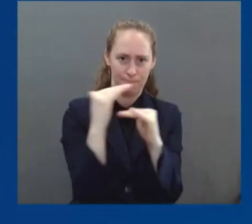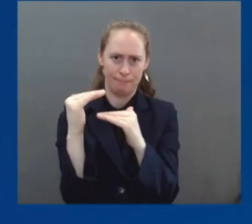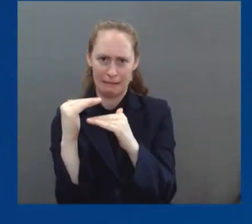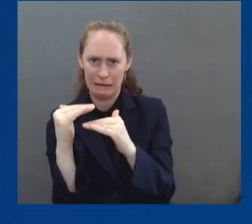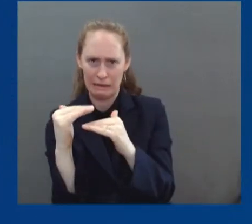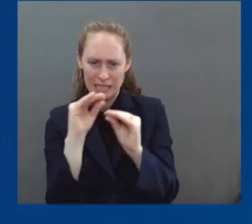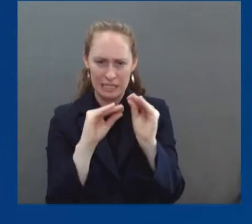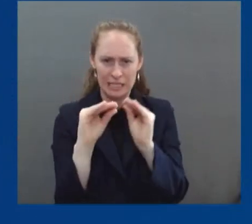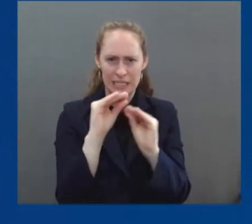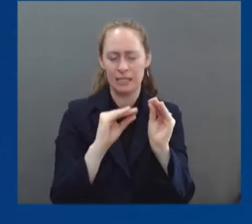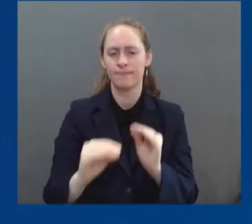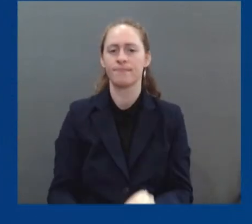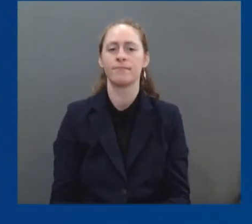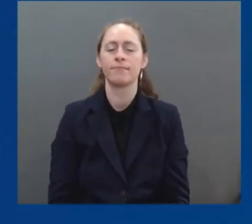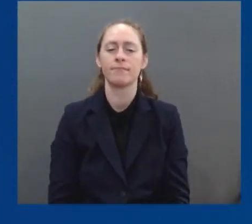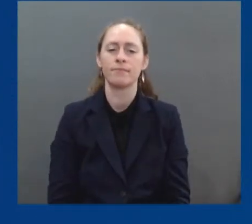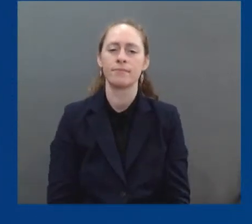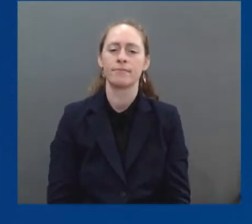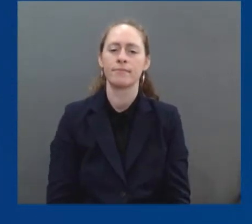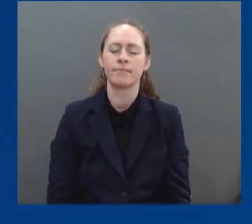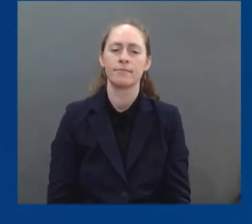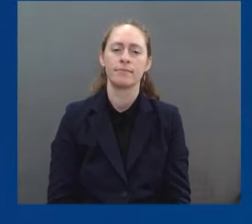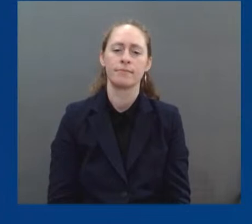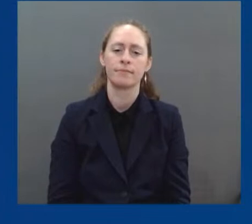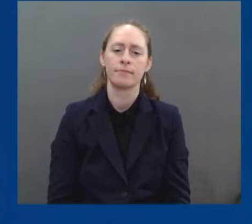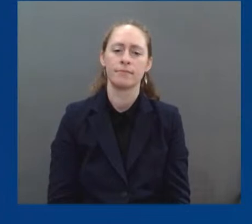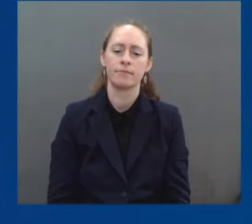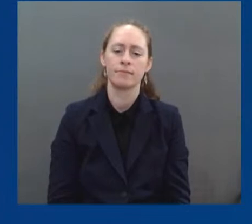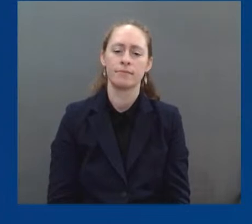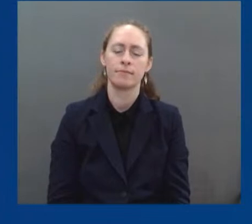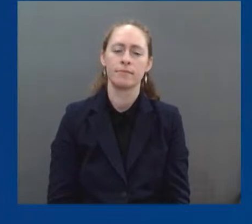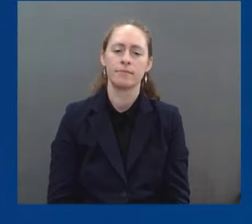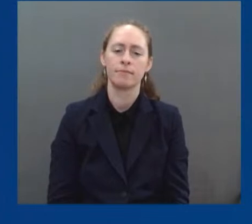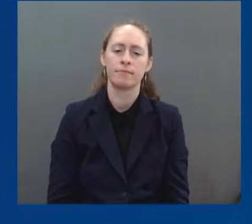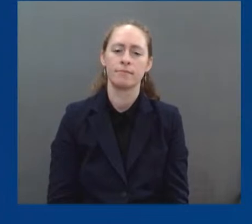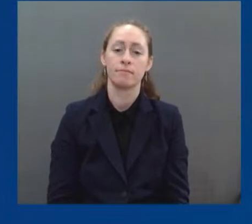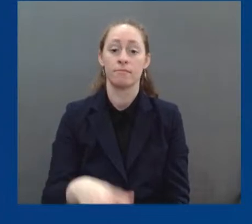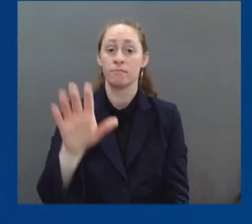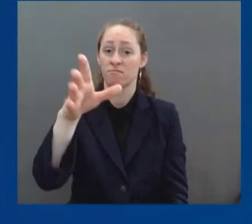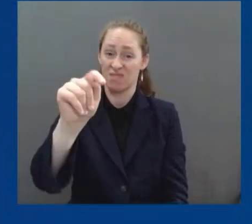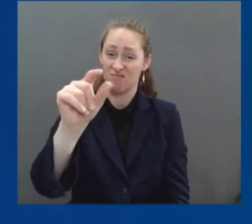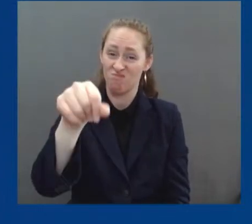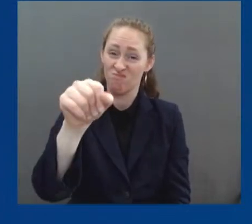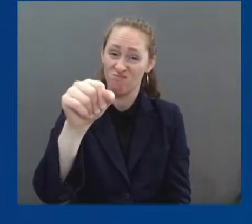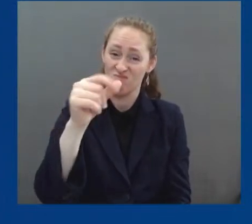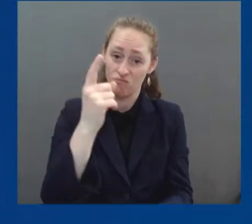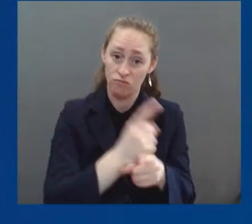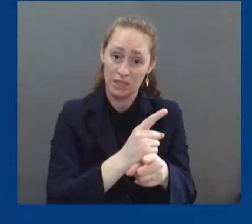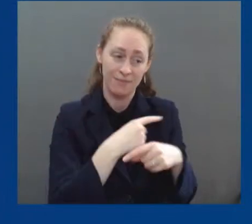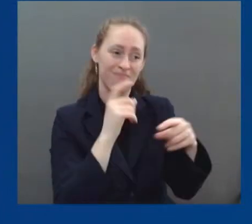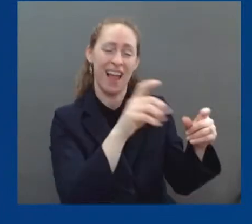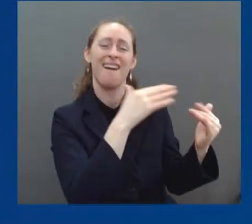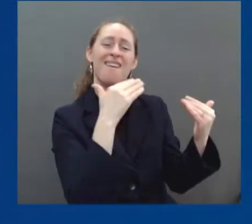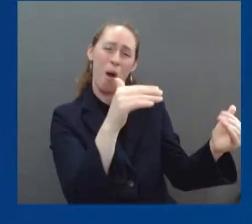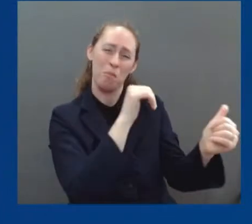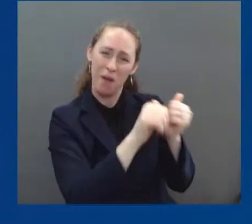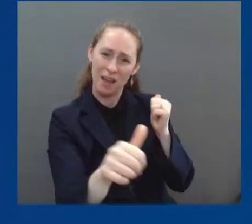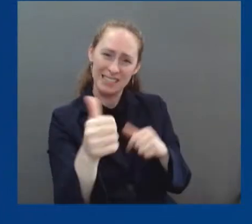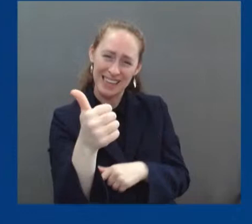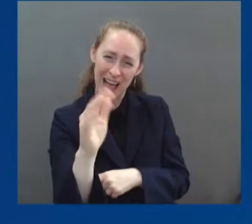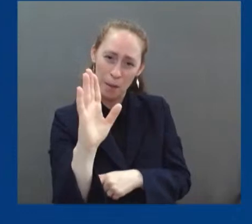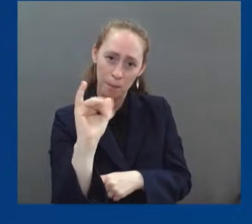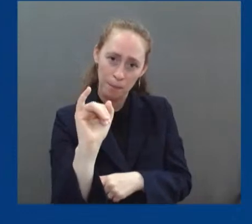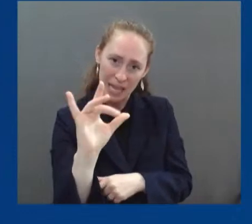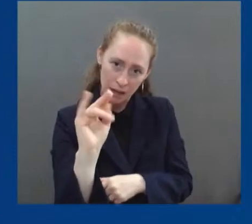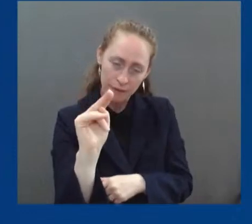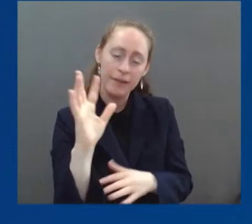We need Congress to pass the $10 billion and then get immediately back to work to get more money for domestic and get money for our